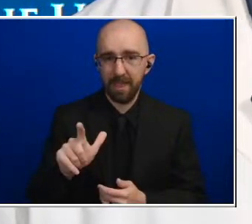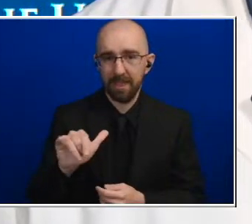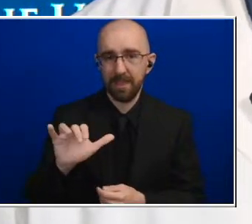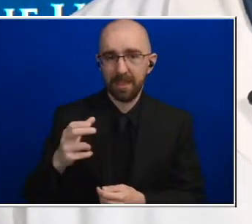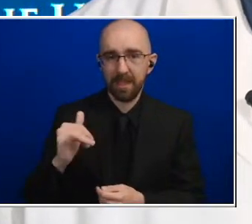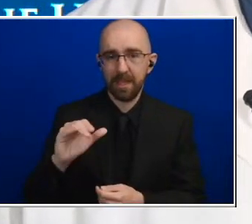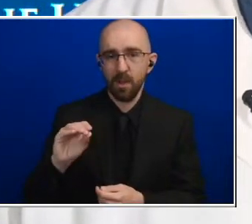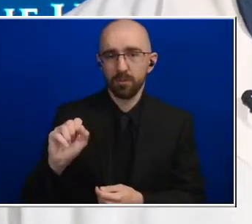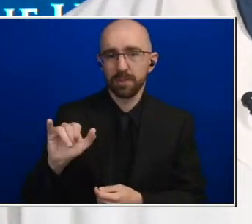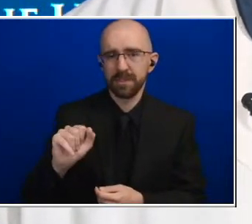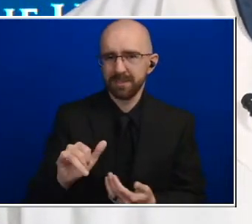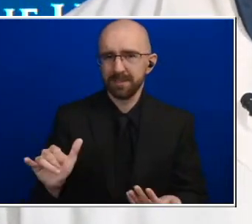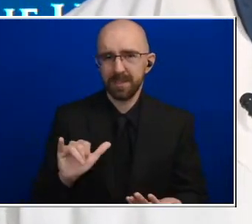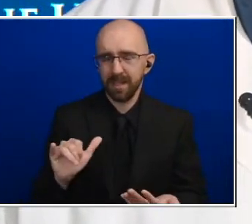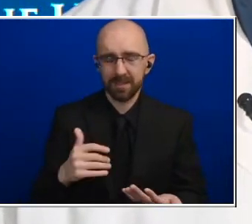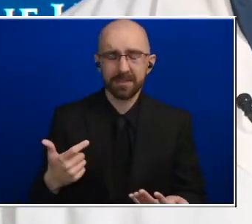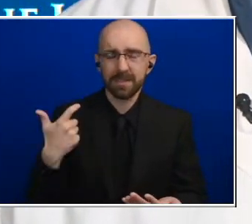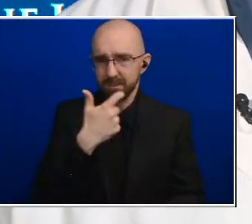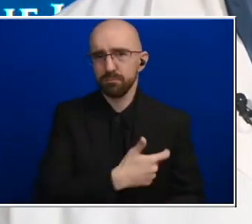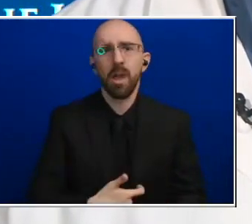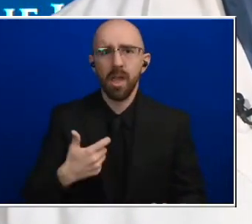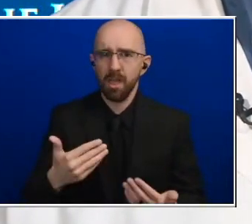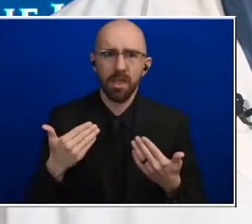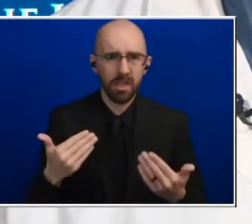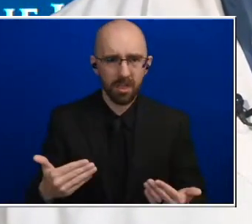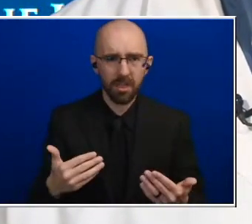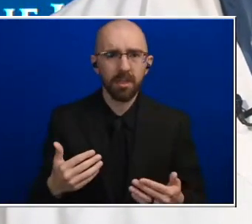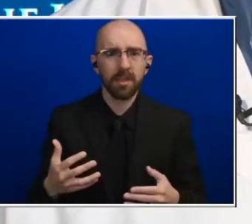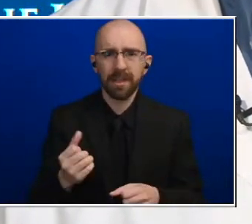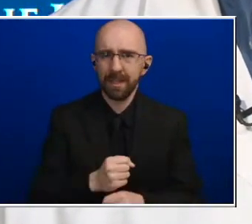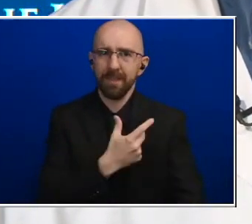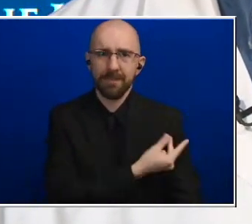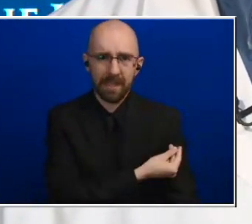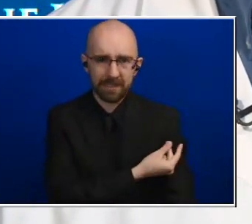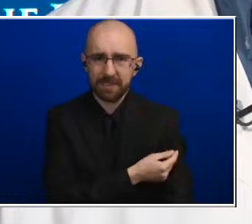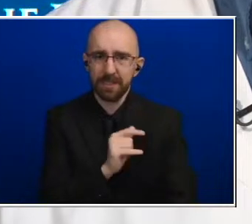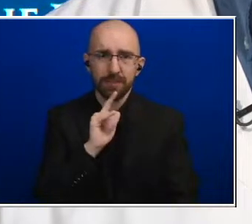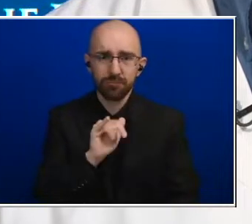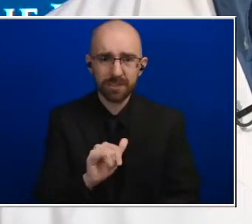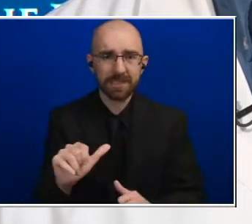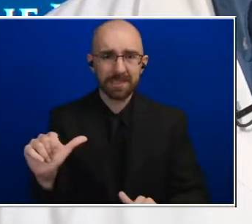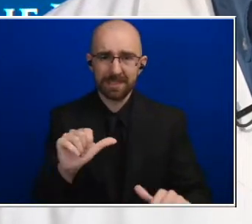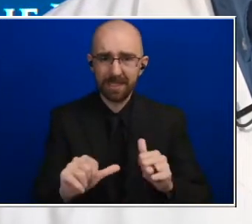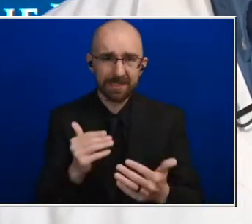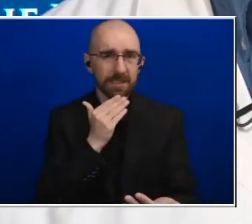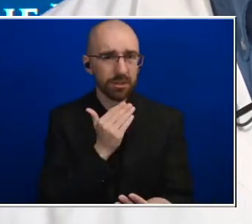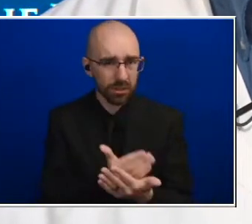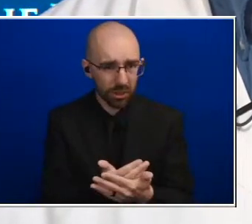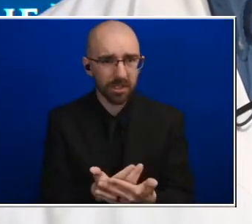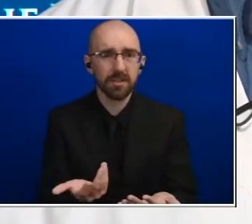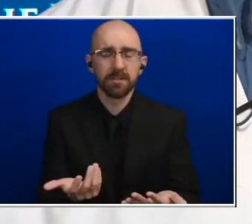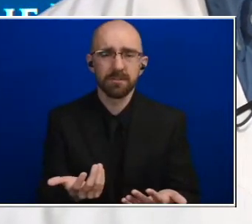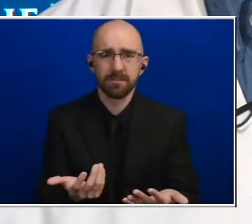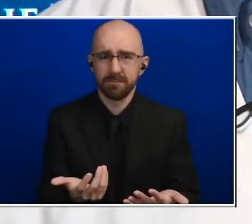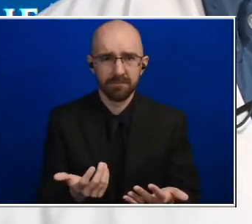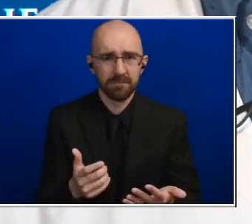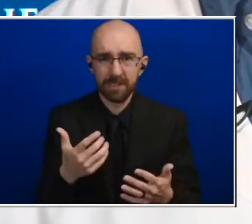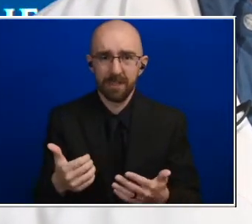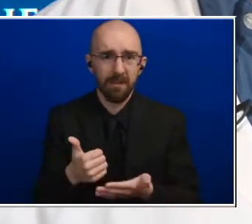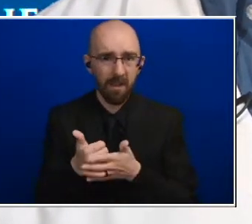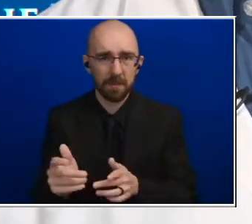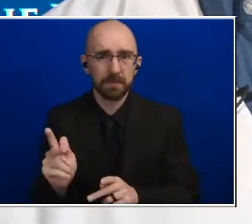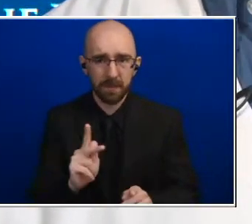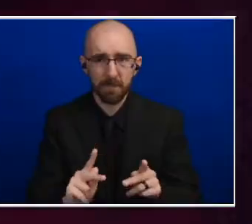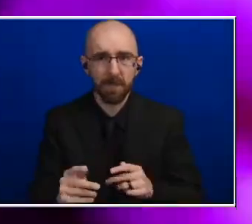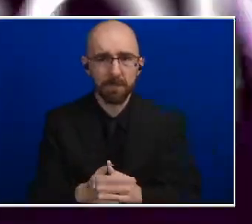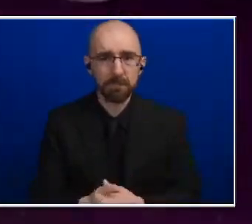make sure you spray down. Go ahead and get vaccinated. Really, science is good. It is and it does help folks. Right. Okay, we know many of